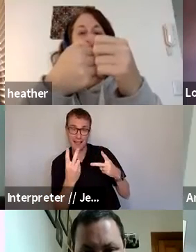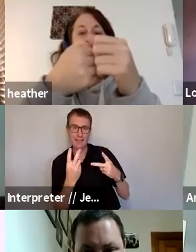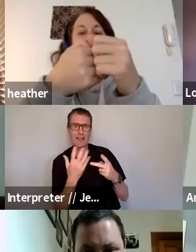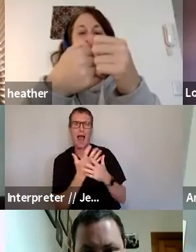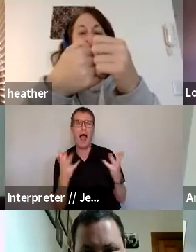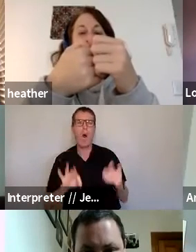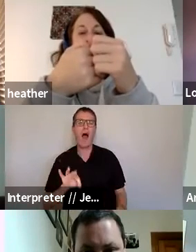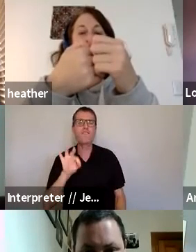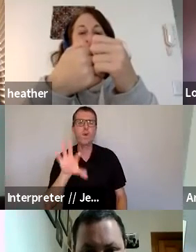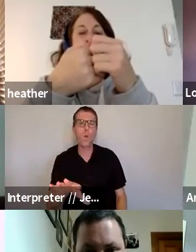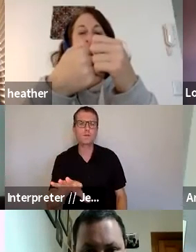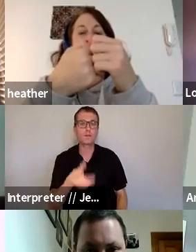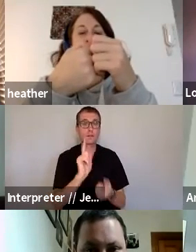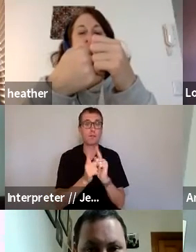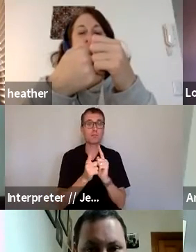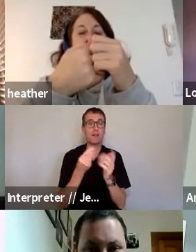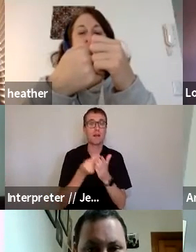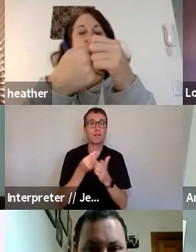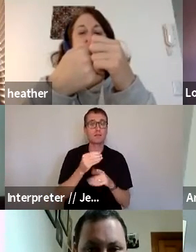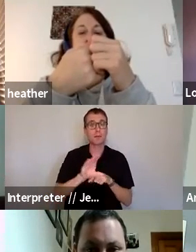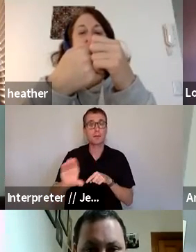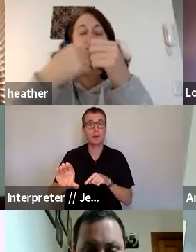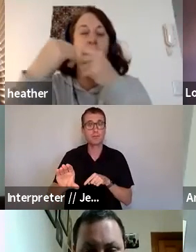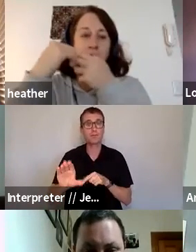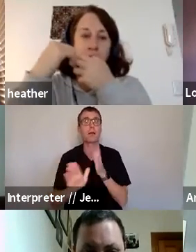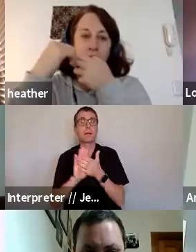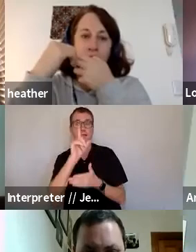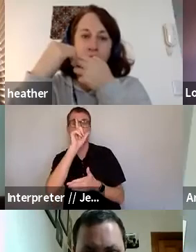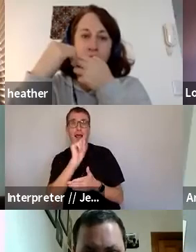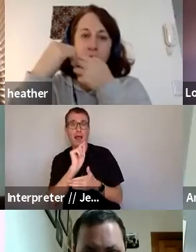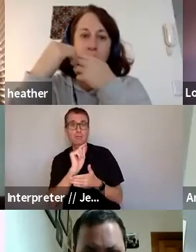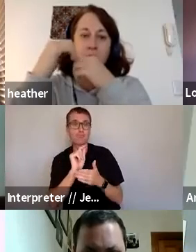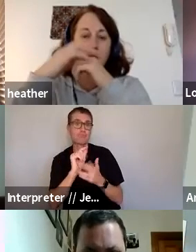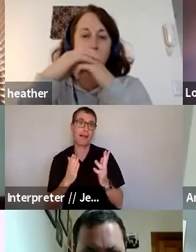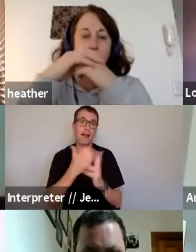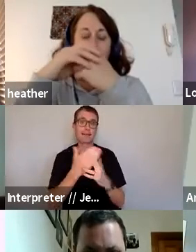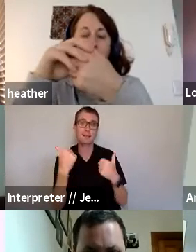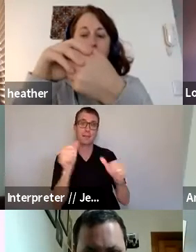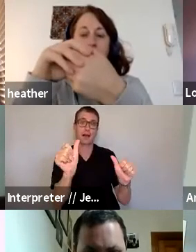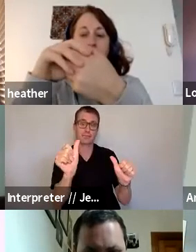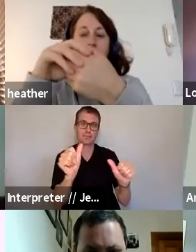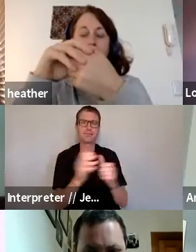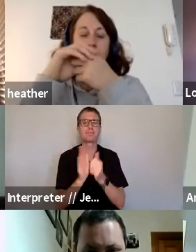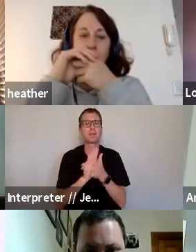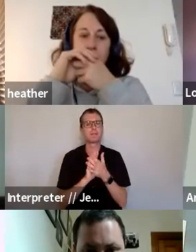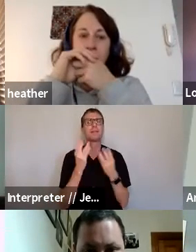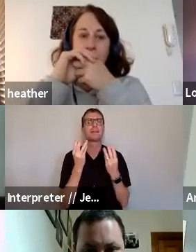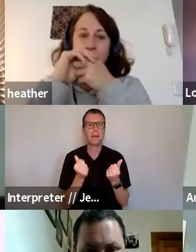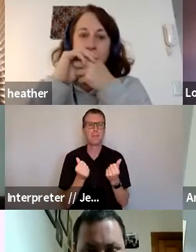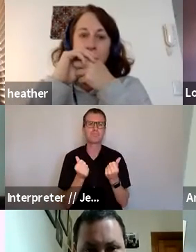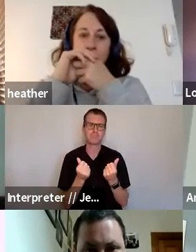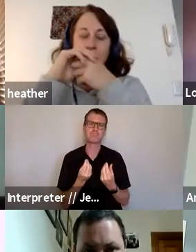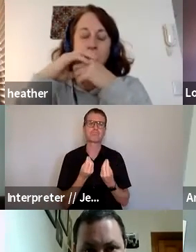through funding, the dreaded funding applications or what it may be, but a charitable arm to be able to allow